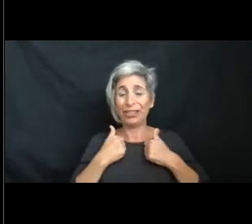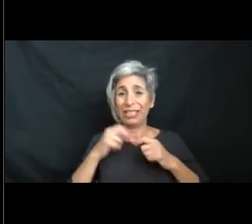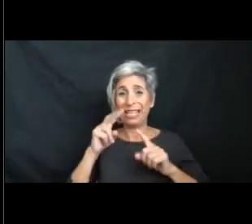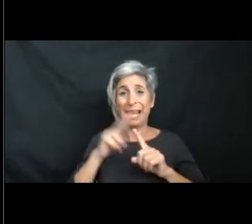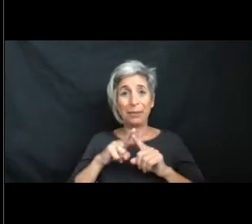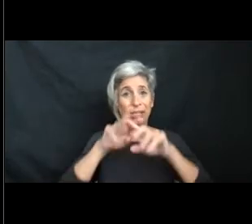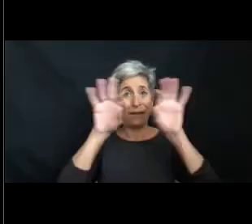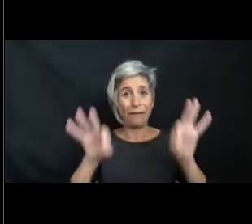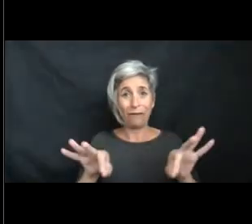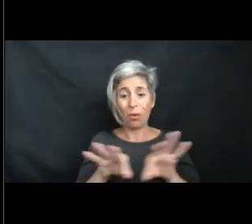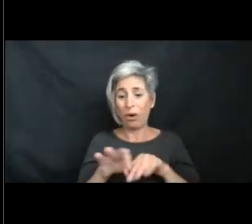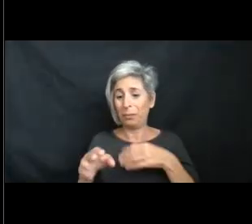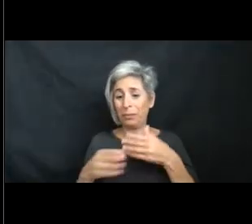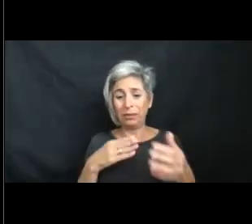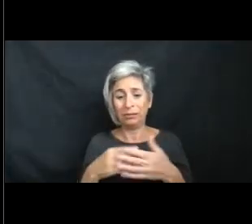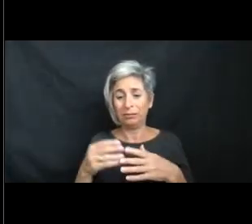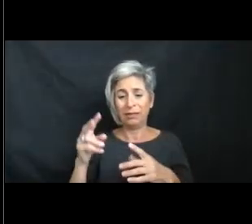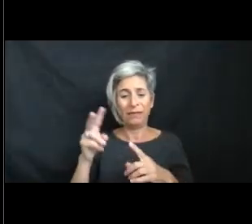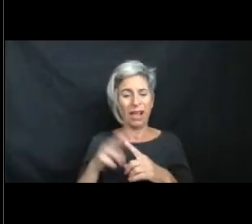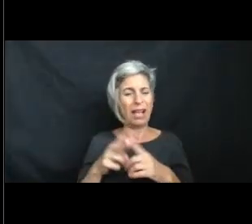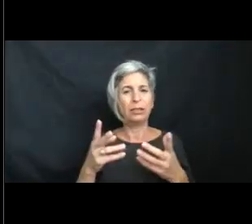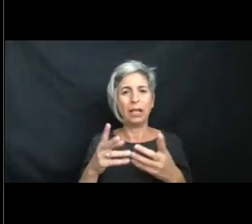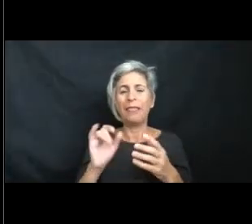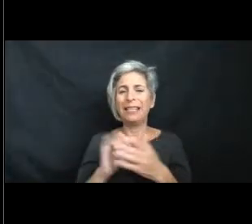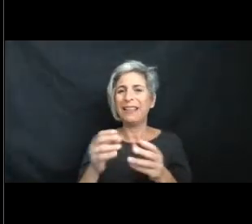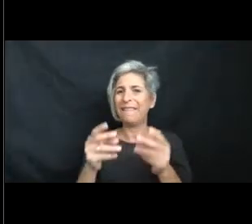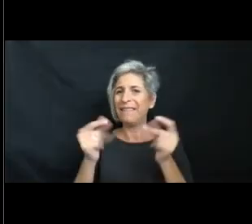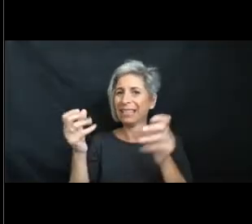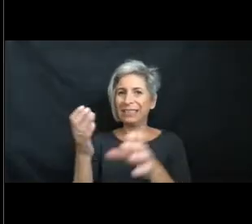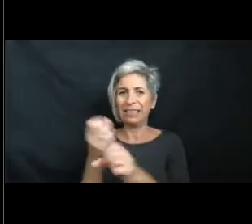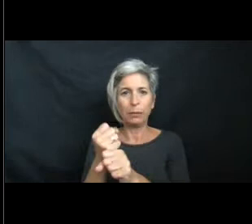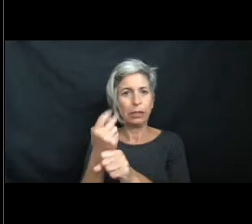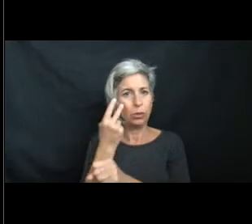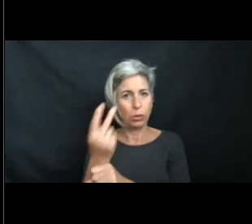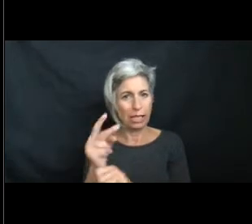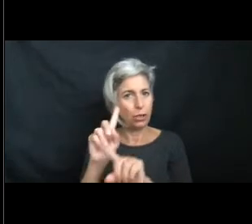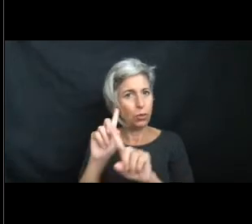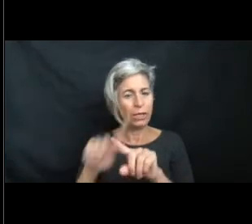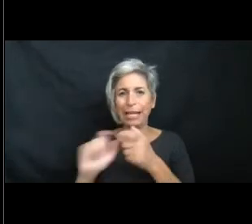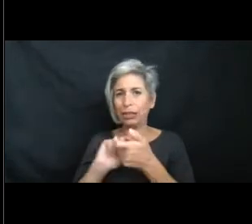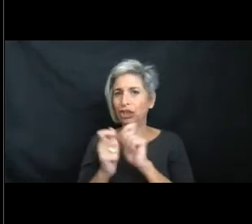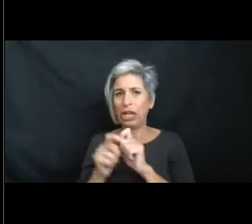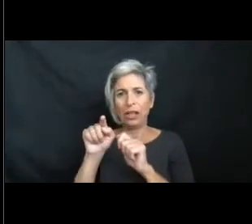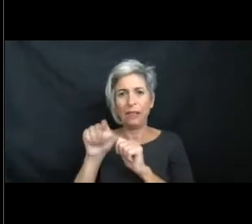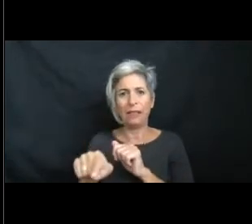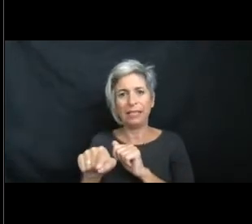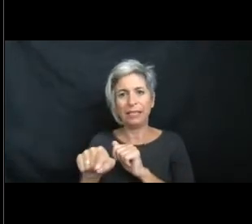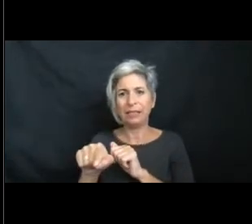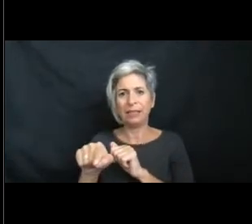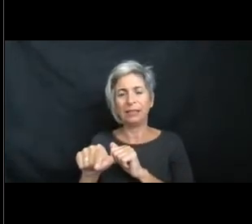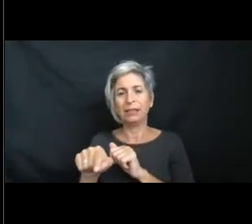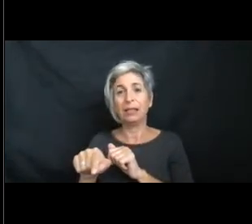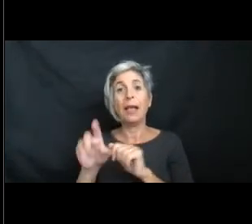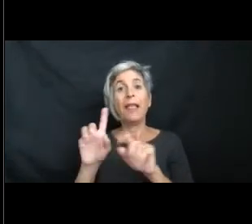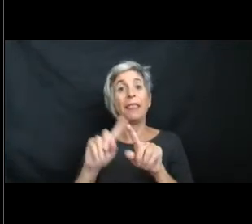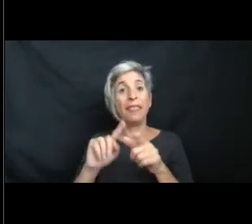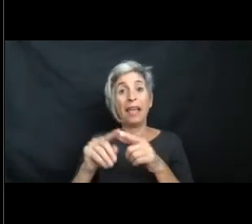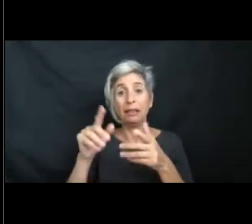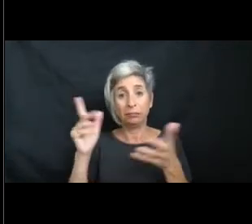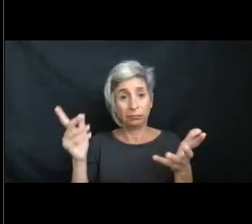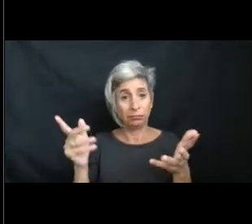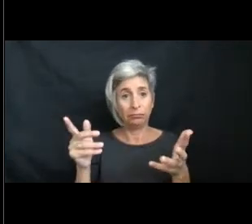form, files, anything like that. This is just a quick summary for you to see. So I will submit from here.